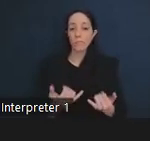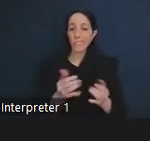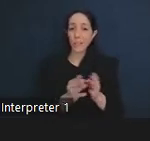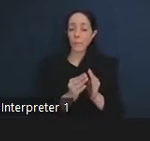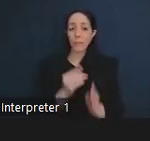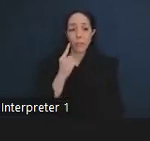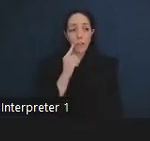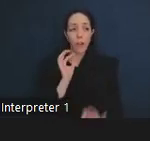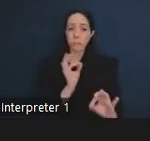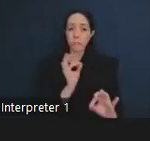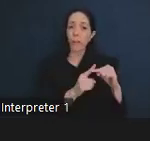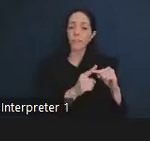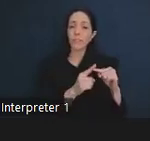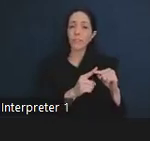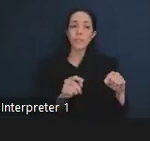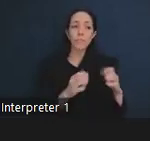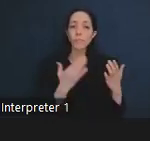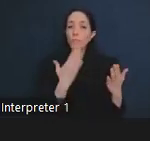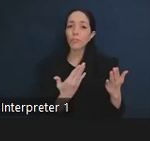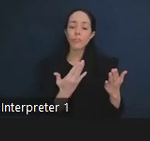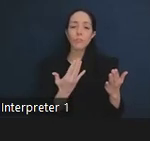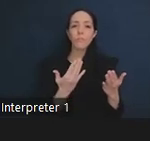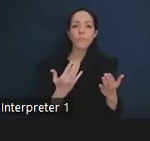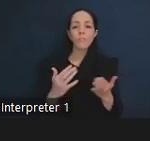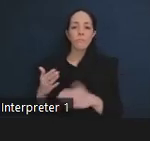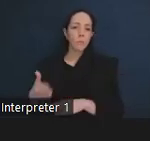first we'll start with what went well.